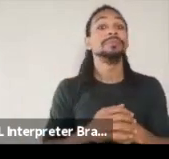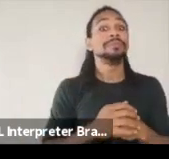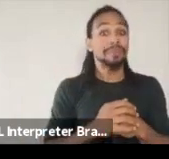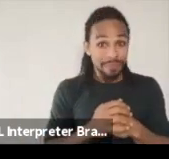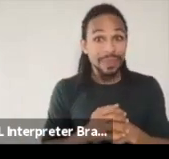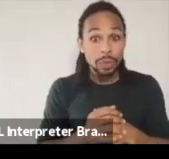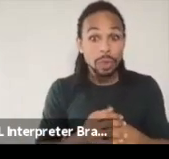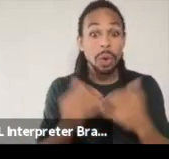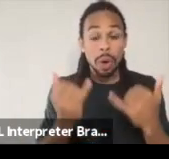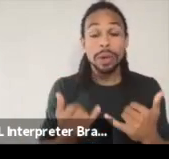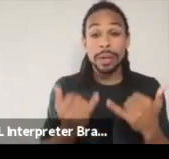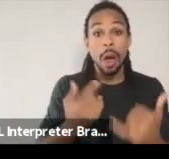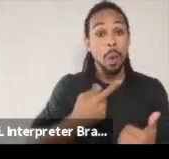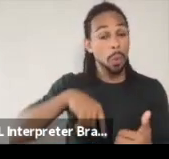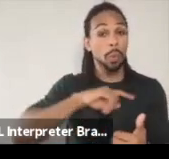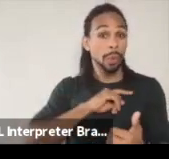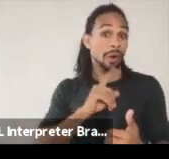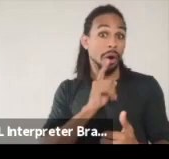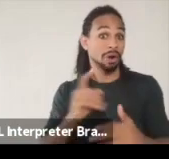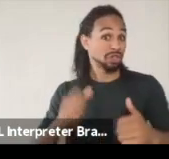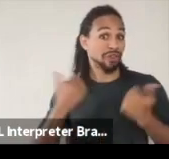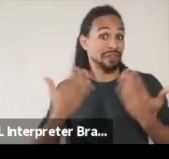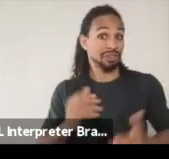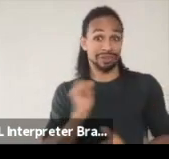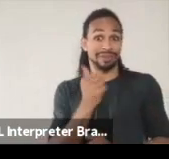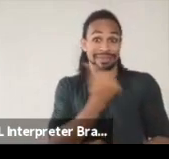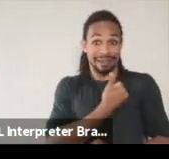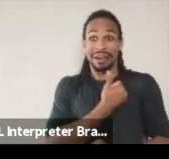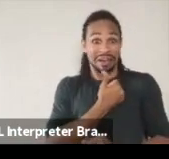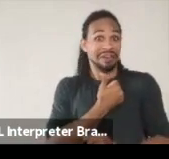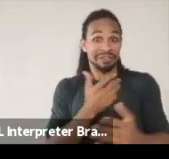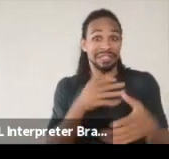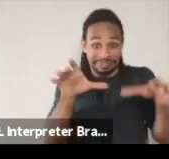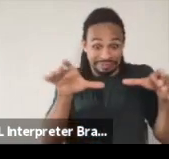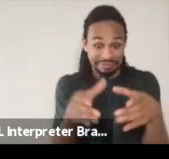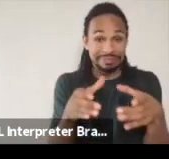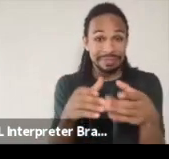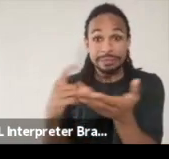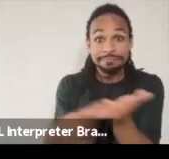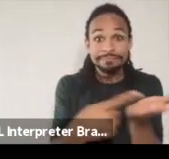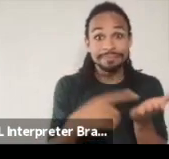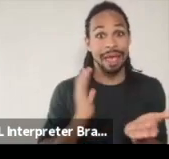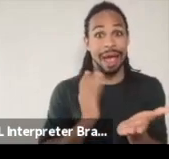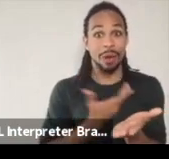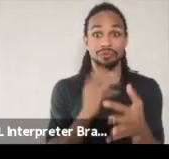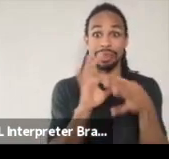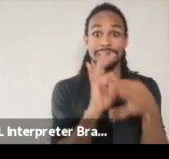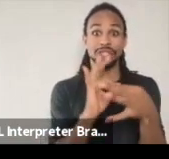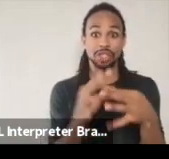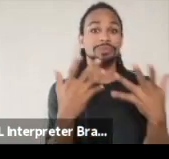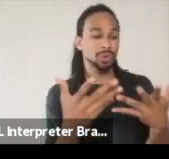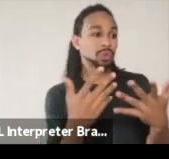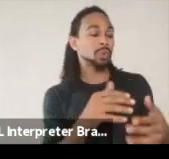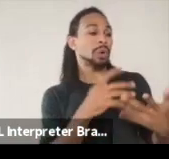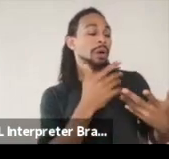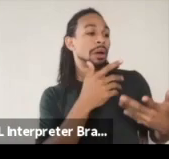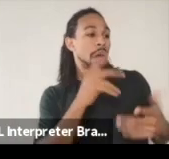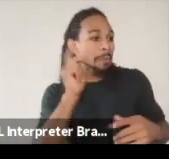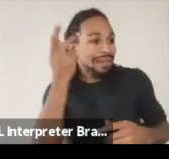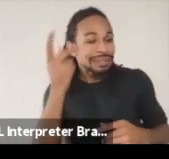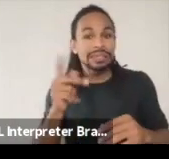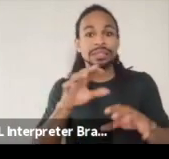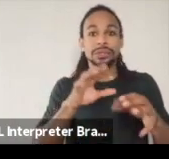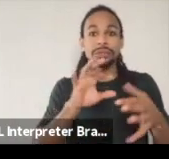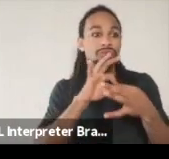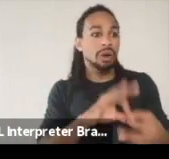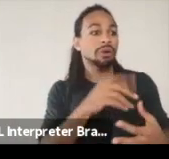know, survivors ourselves talking about our relationship to the politic of prisons and prison abolition, we